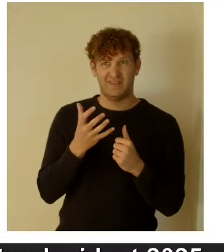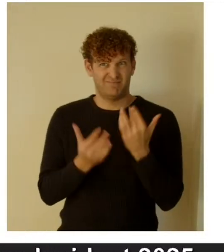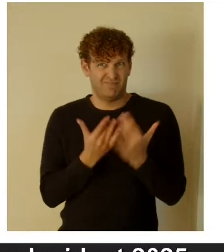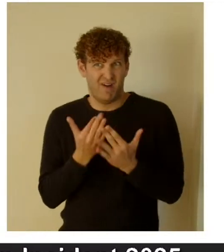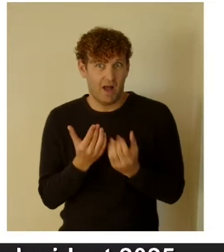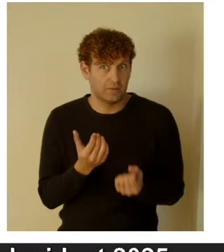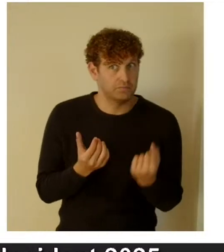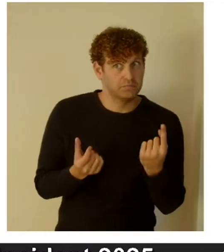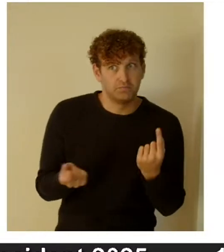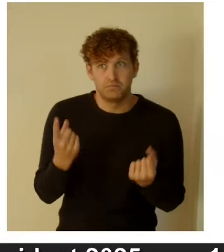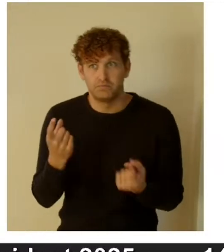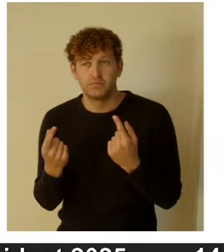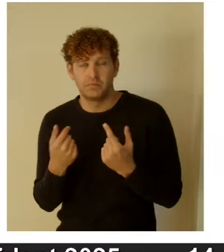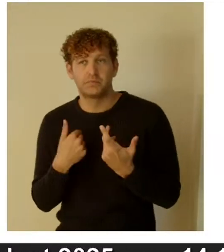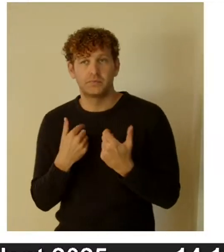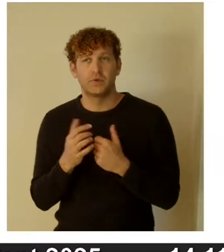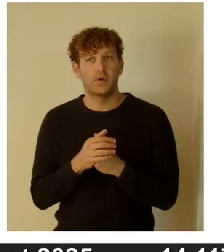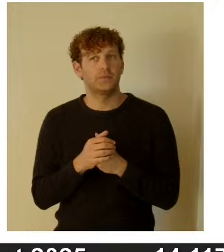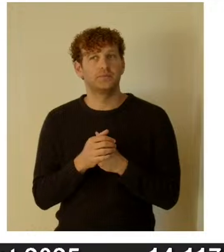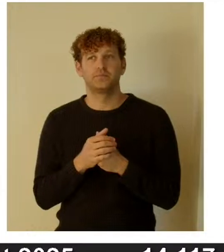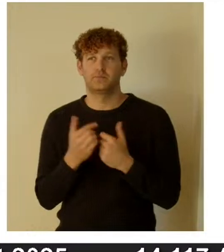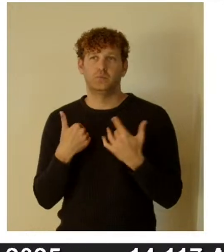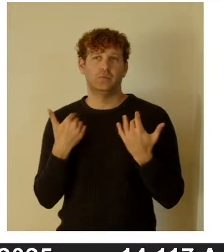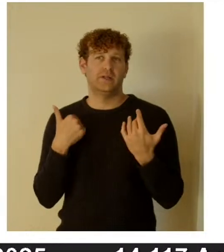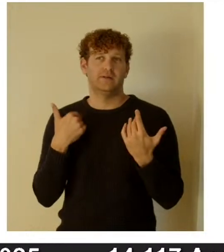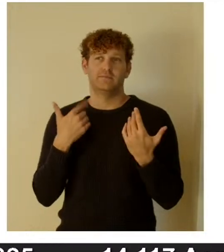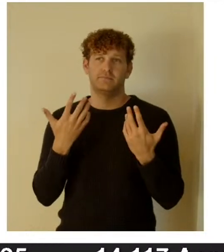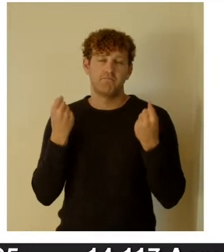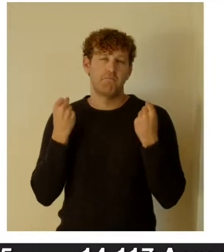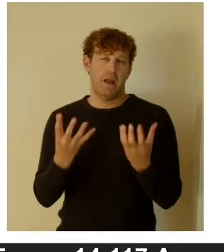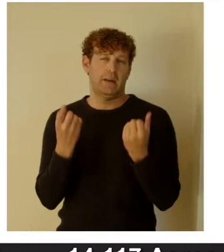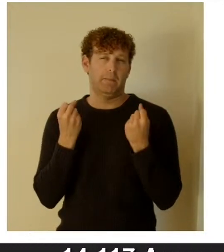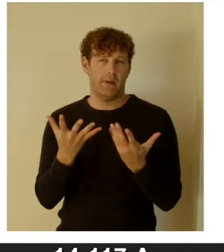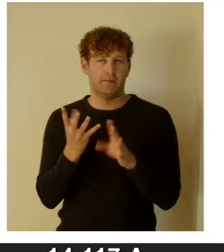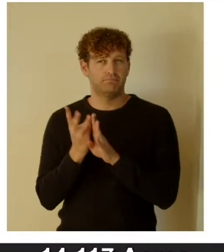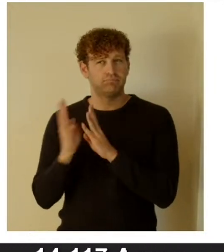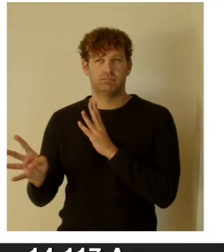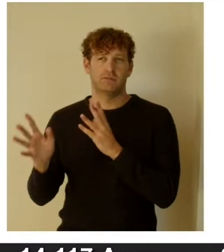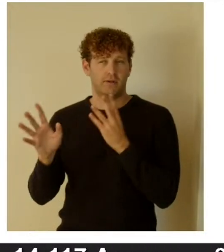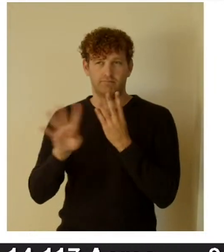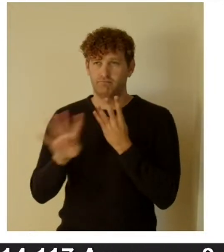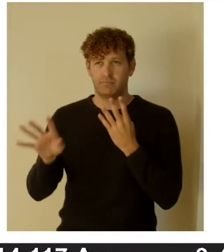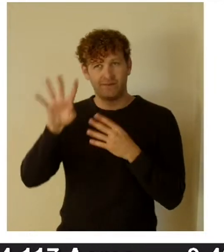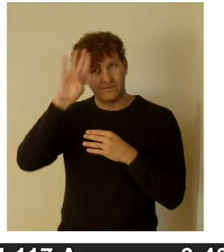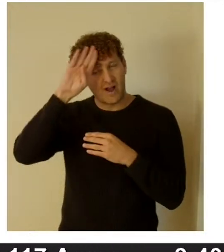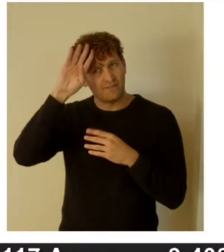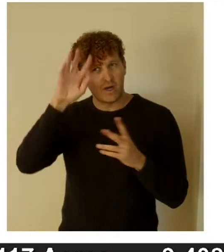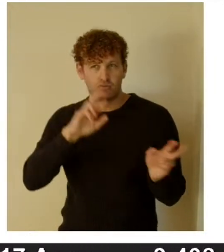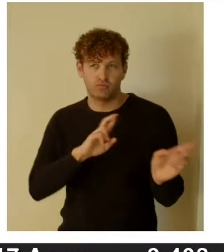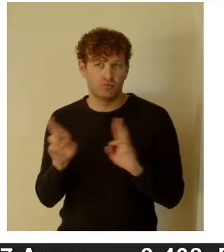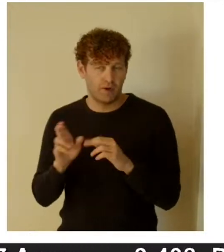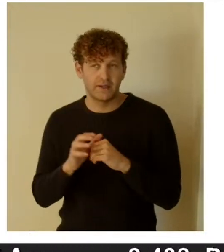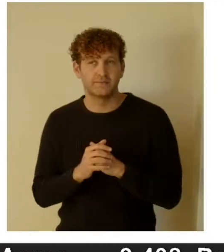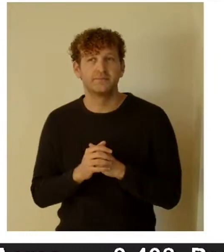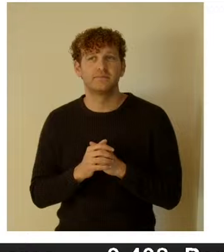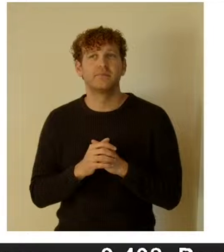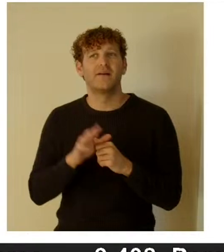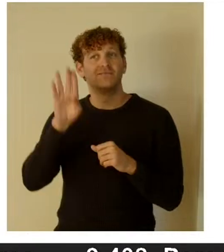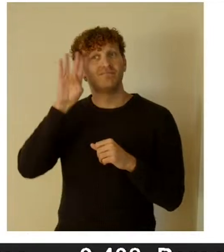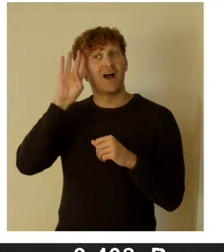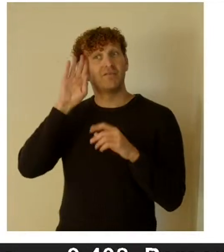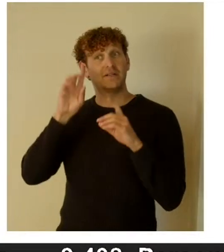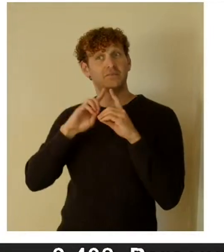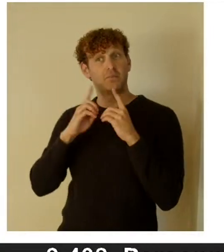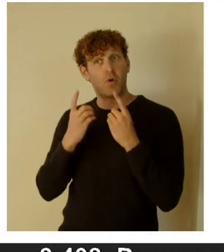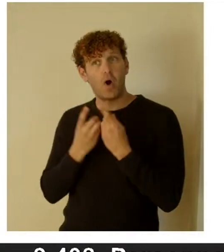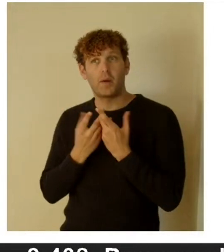minimal just because there's so many crews out there dealing with it. I tied in with a crew from my old fire department, and they were actually dealing with a hot